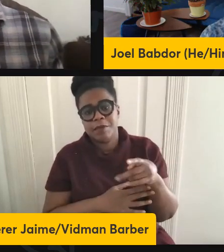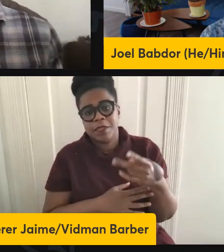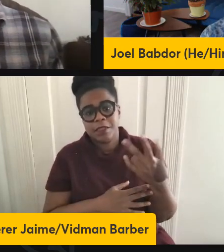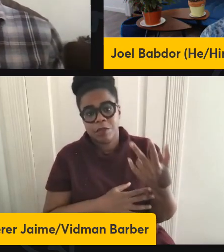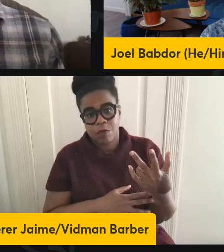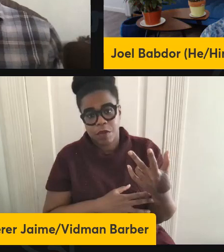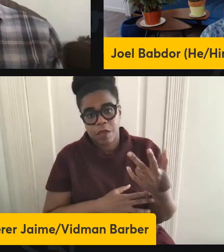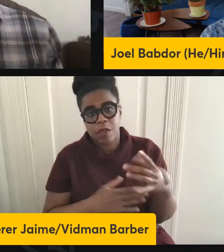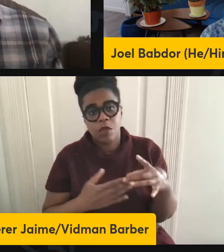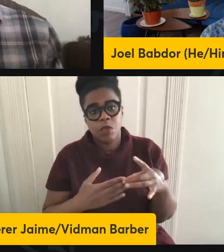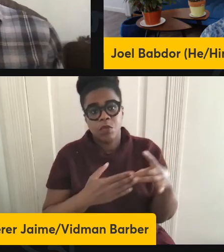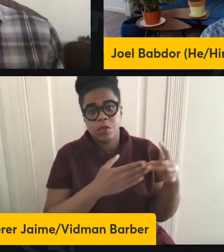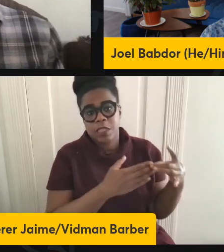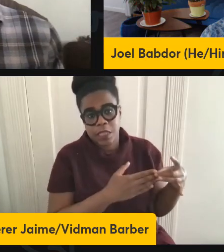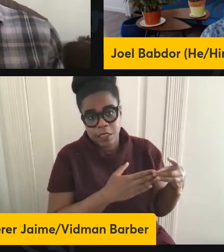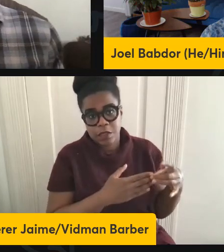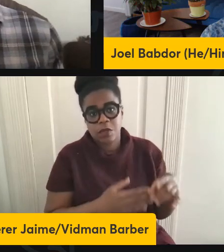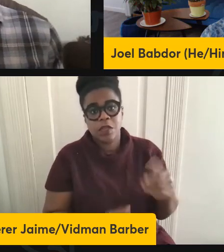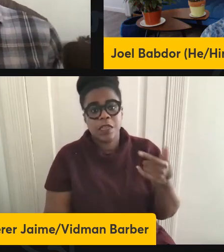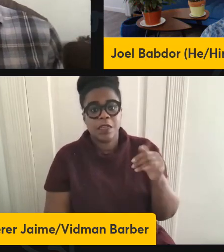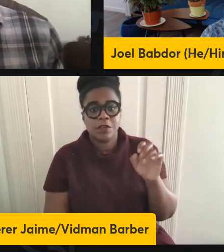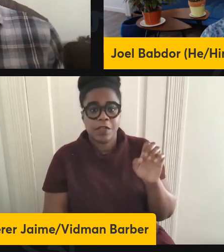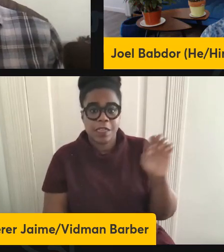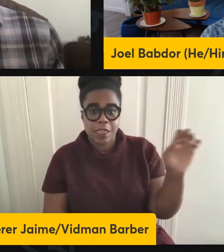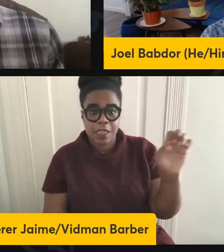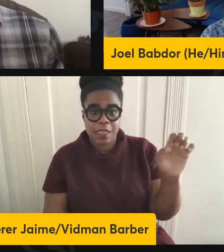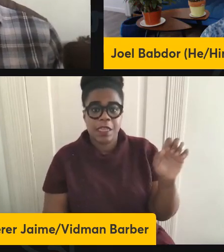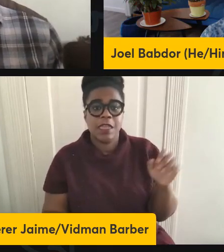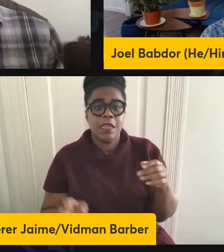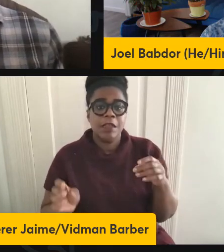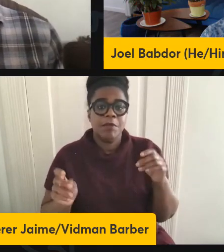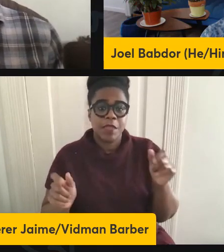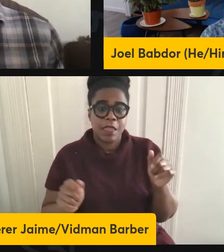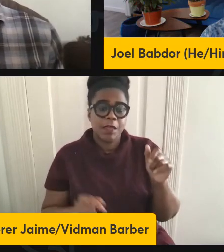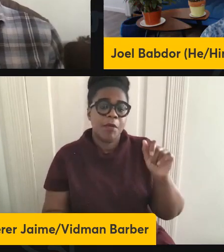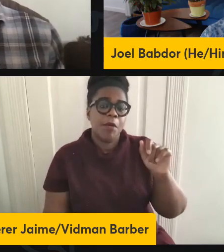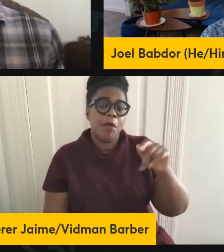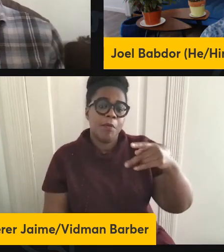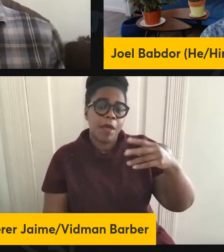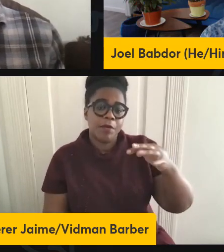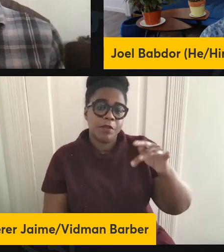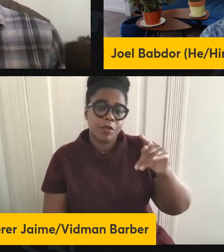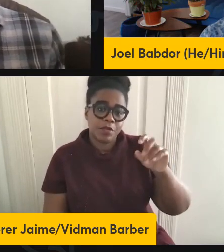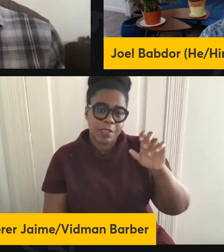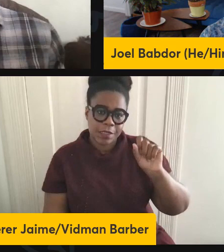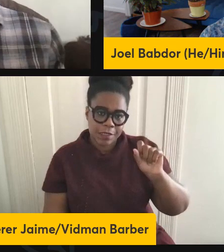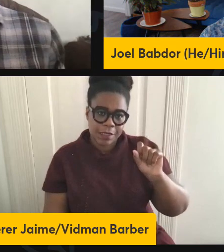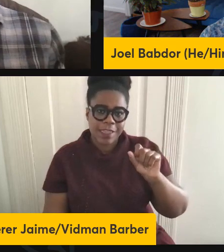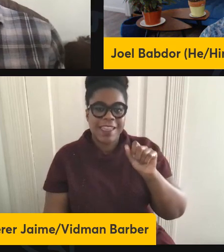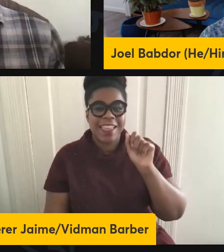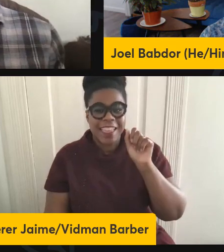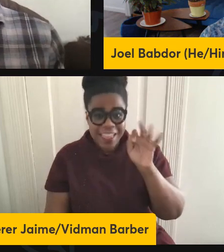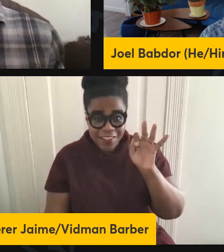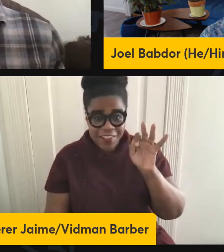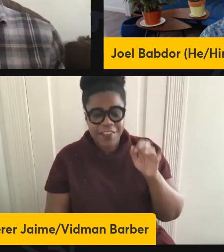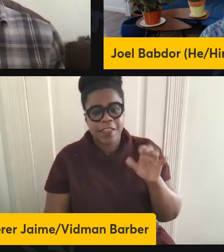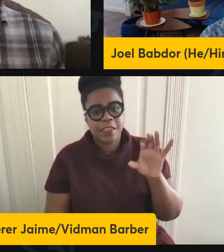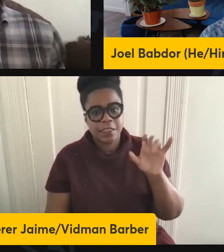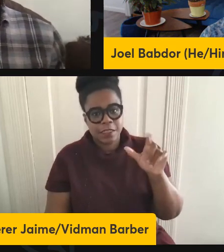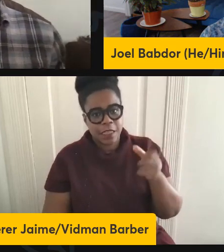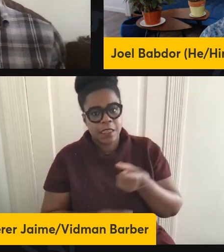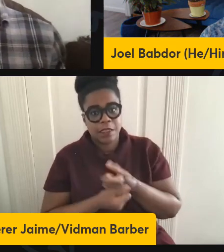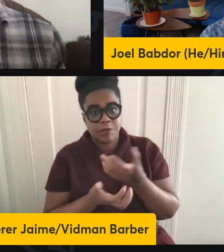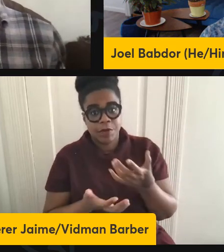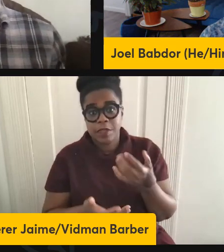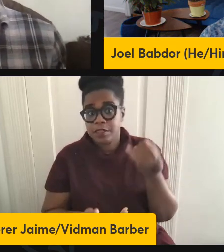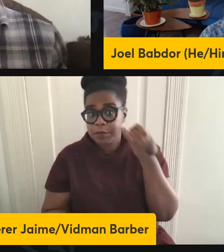lead to gastromin E-mediated pyroptosis. So that would be if the cell is expressing it. But if it's not,